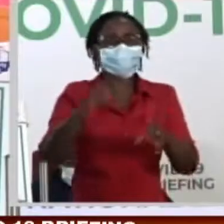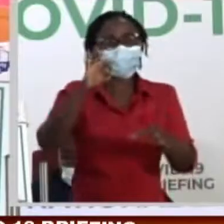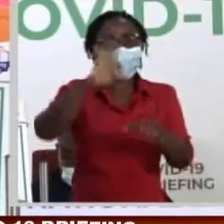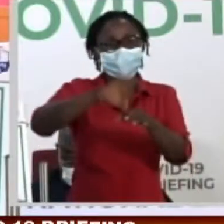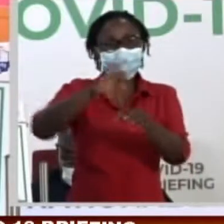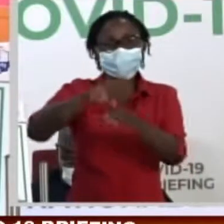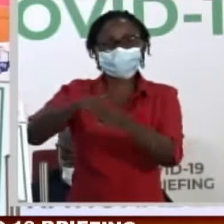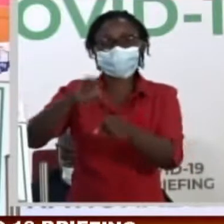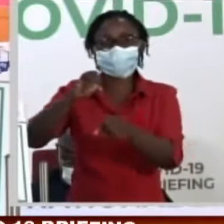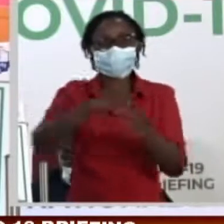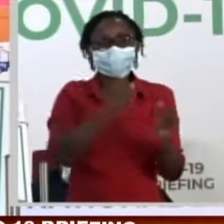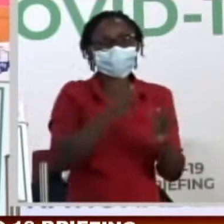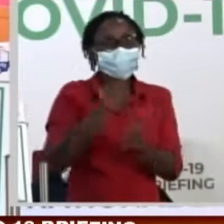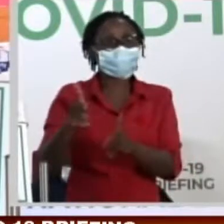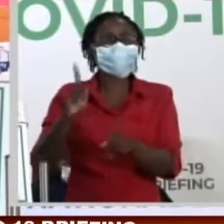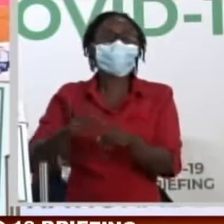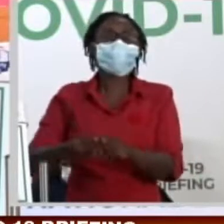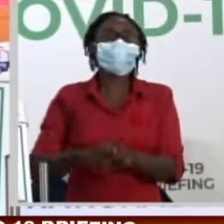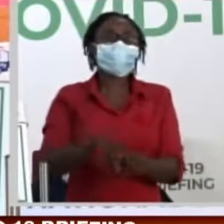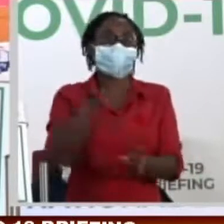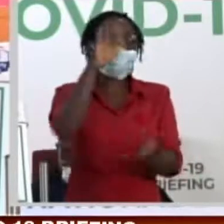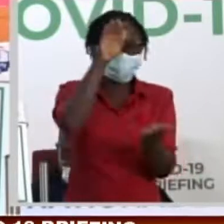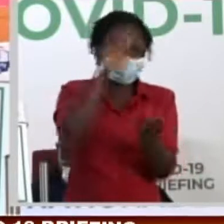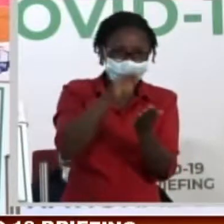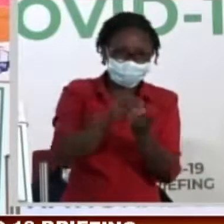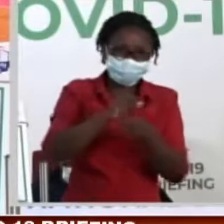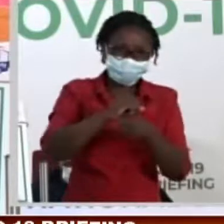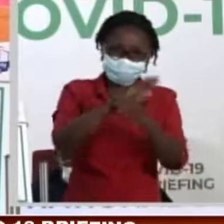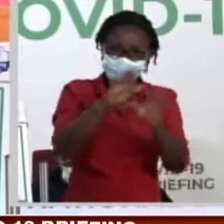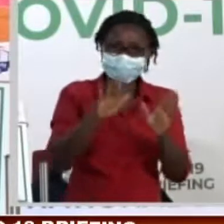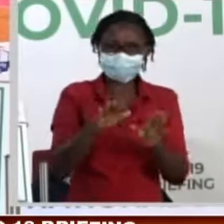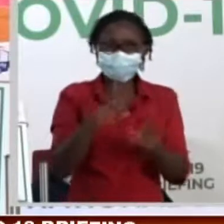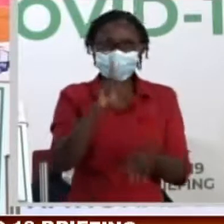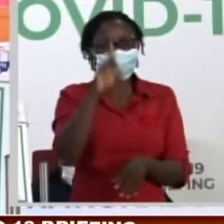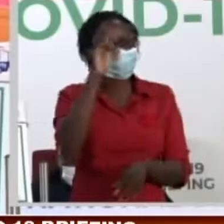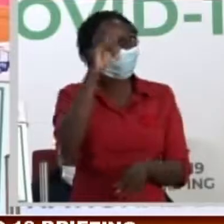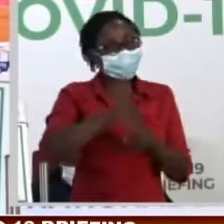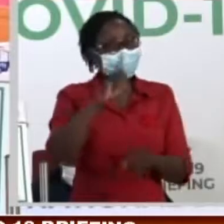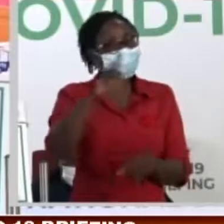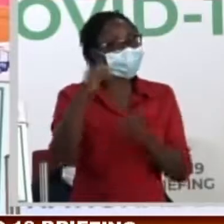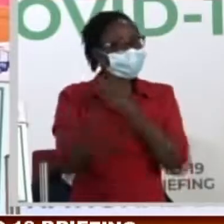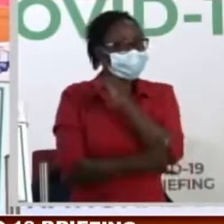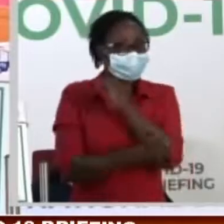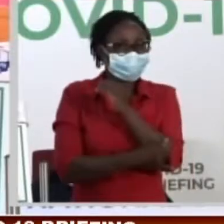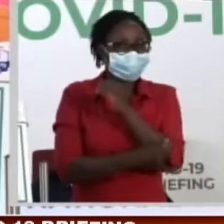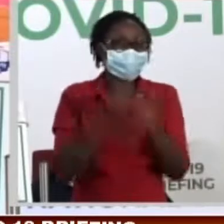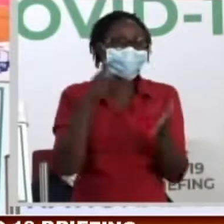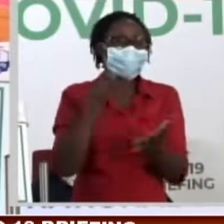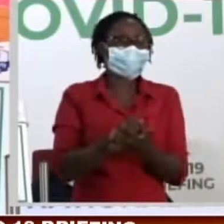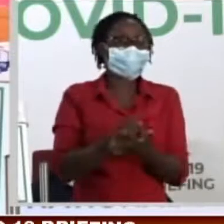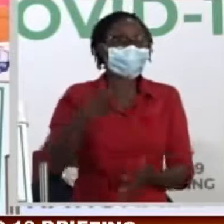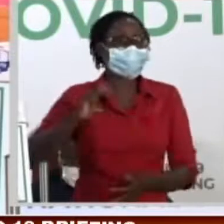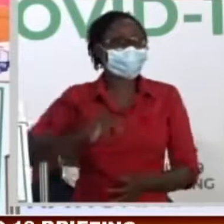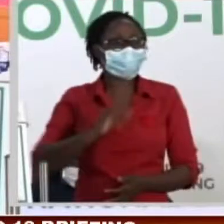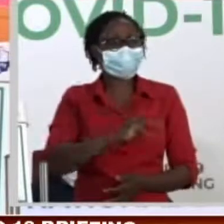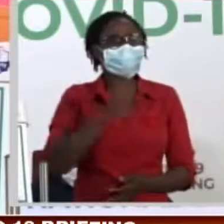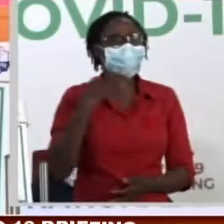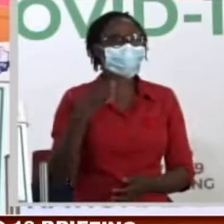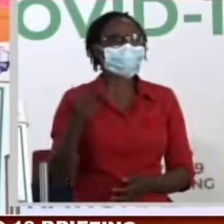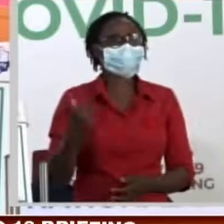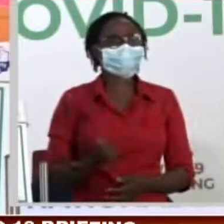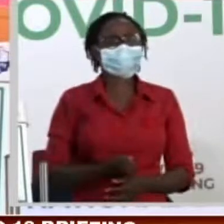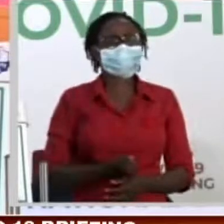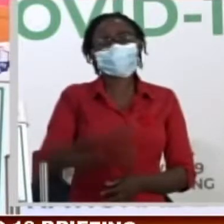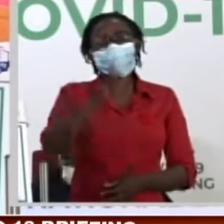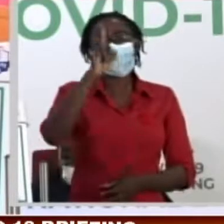deal with COVID-19 spike. In one country, thousands of members of a congregation of a